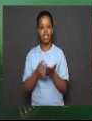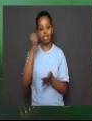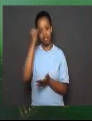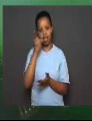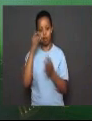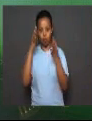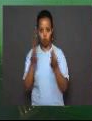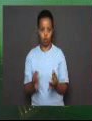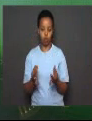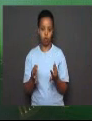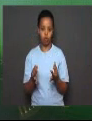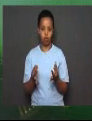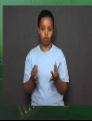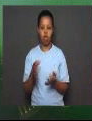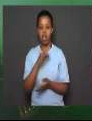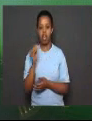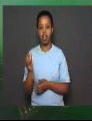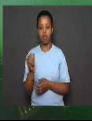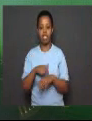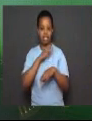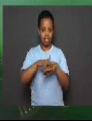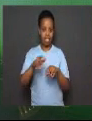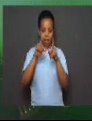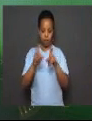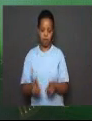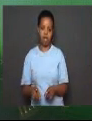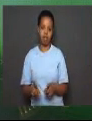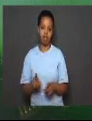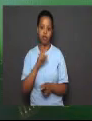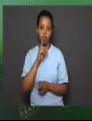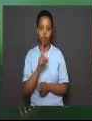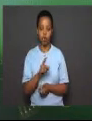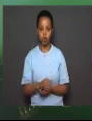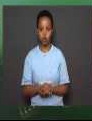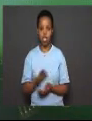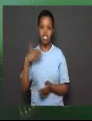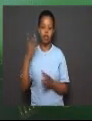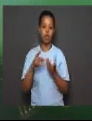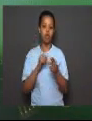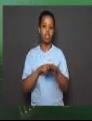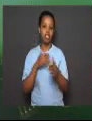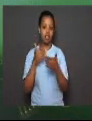sex determination and fruit fly experimentation.